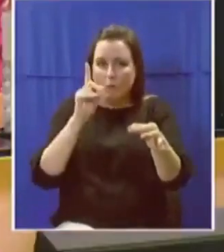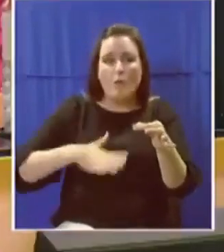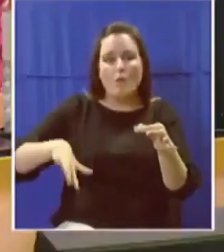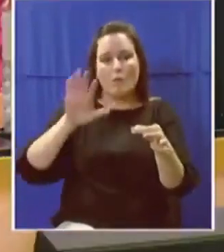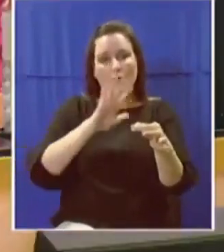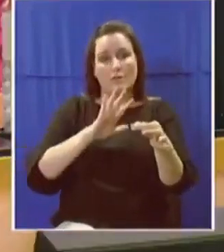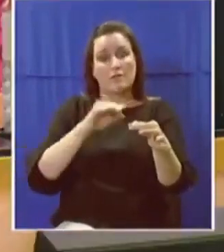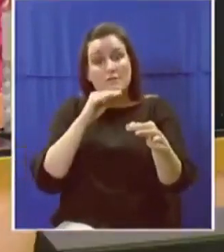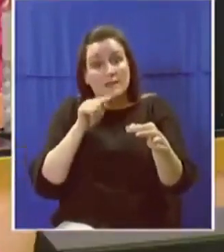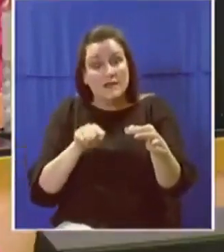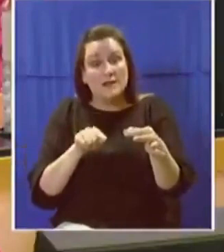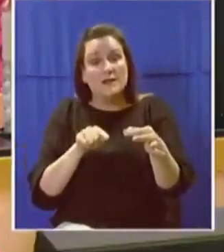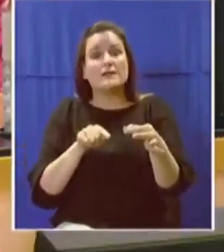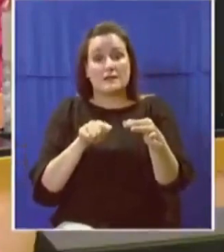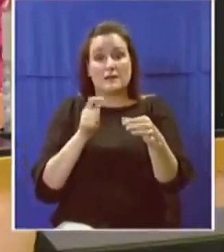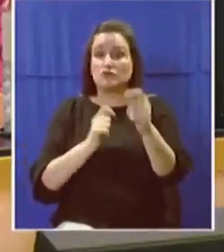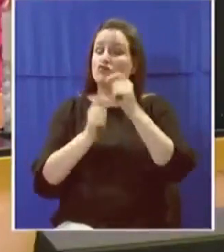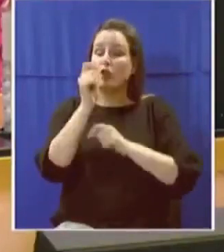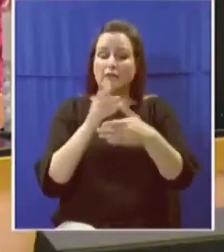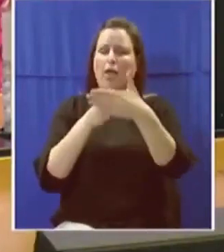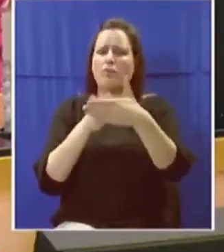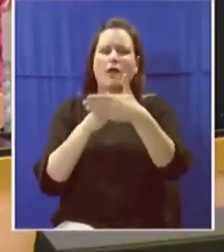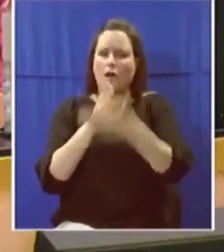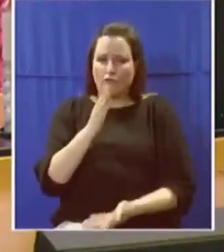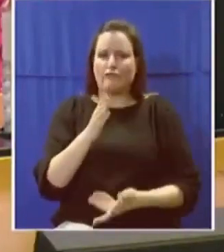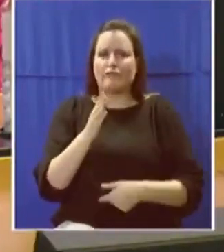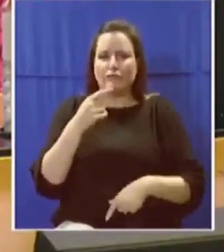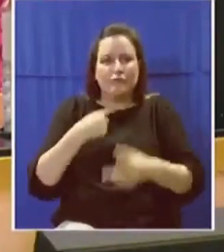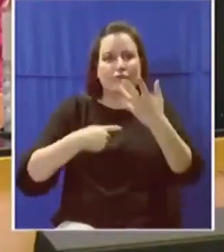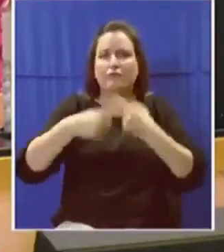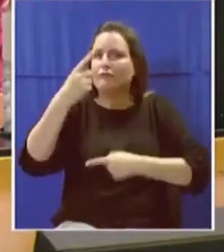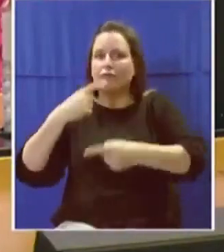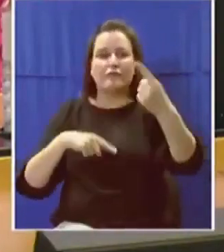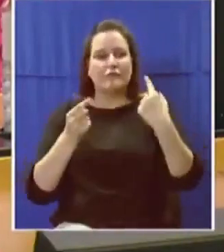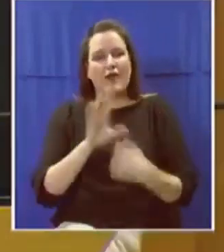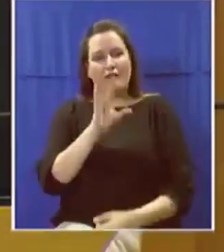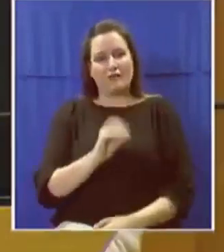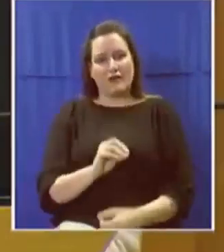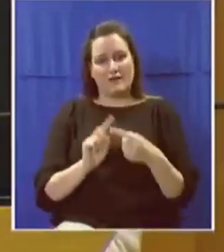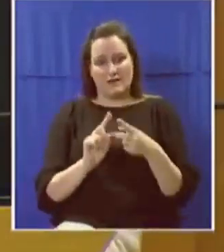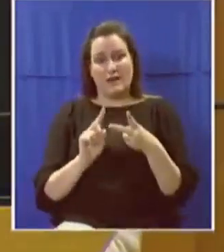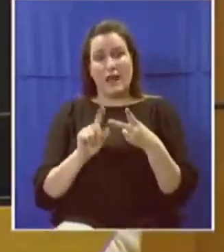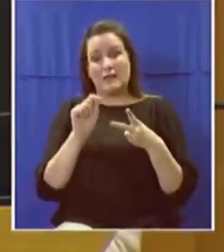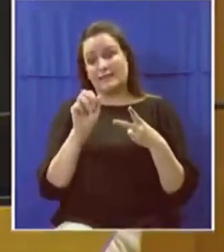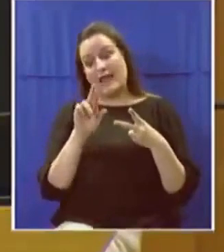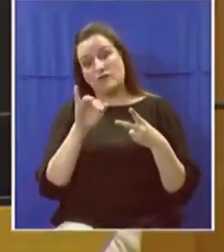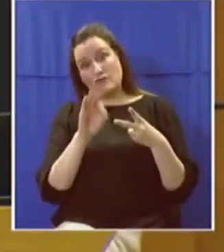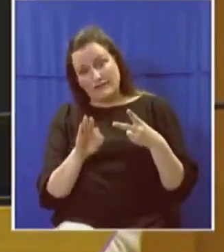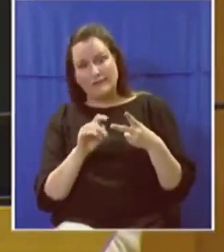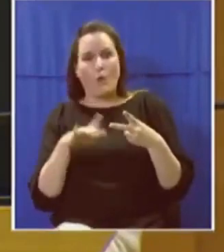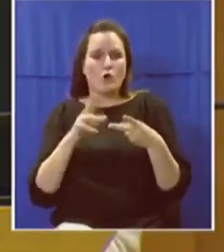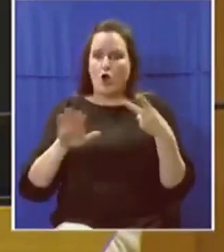things, remove trade barriers between African countries, impose tariff and non-tariff barriers